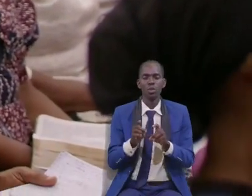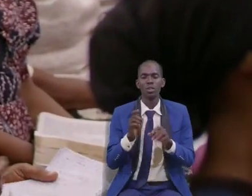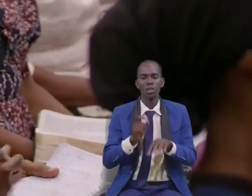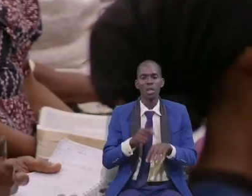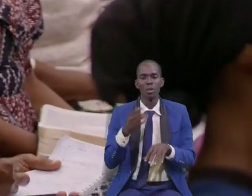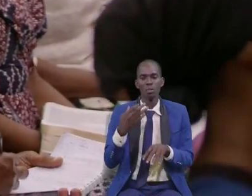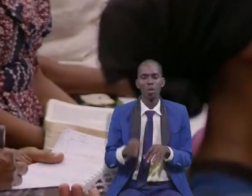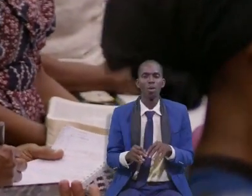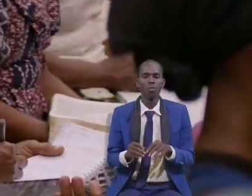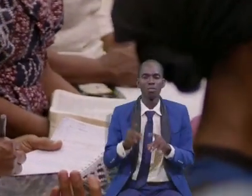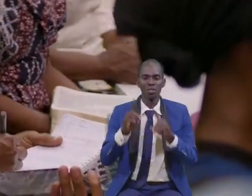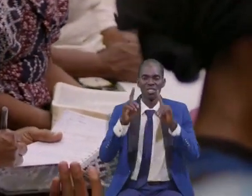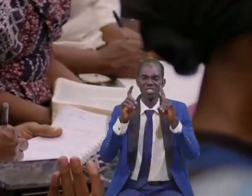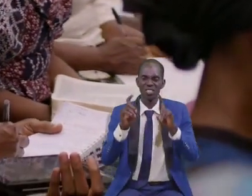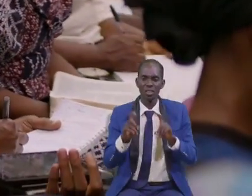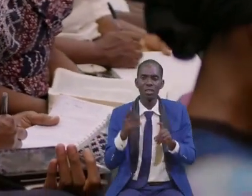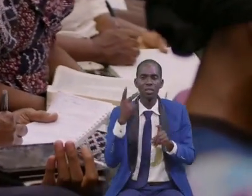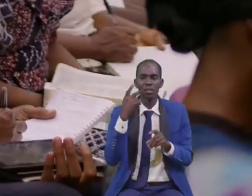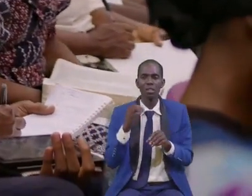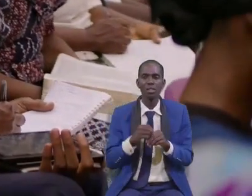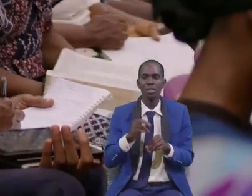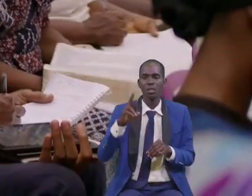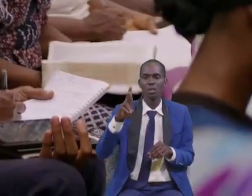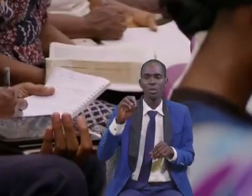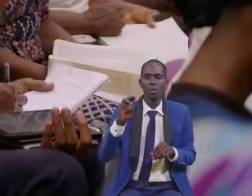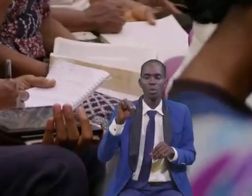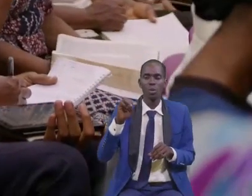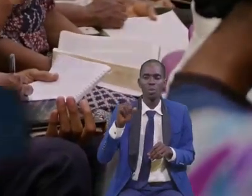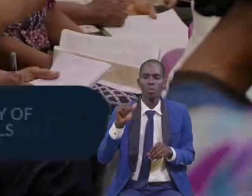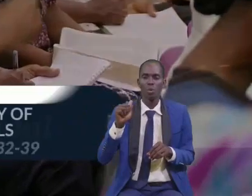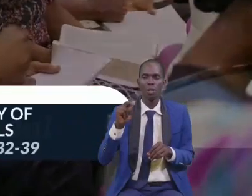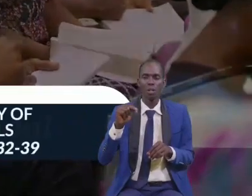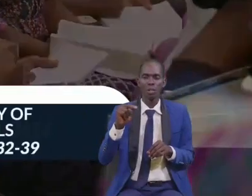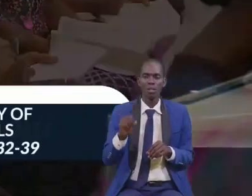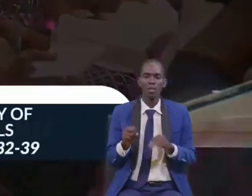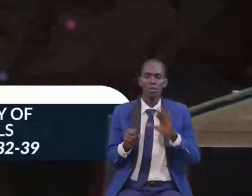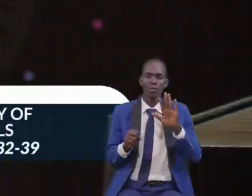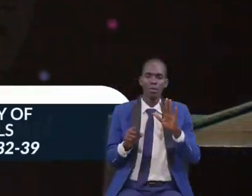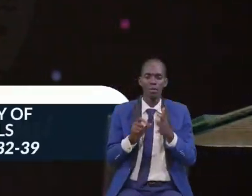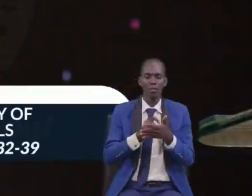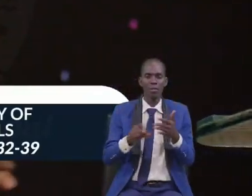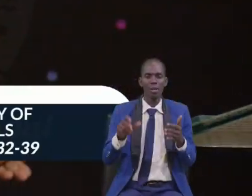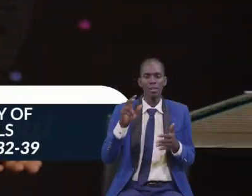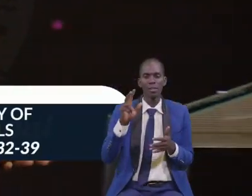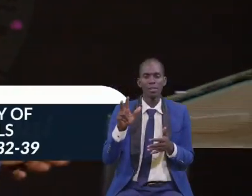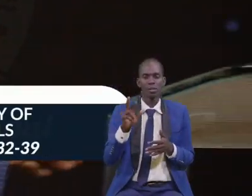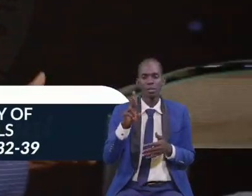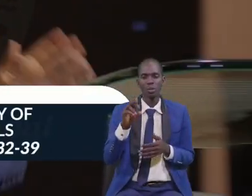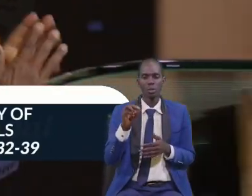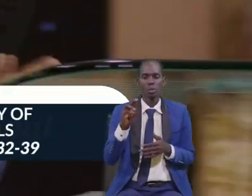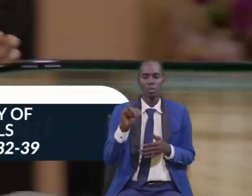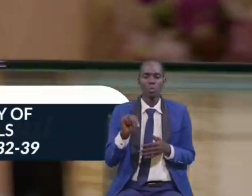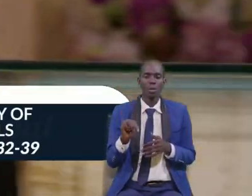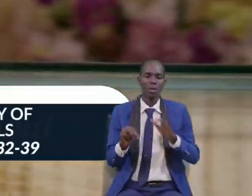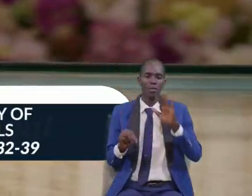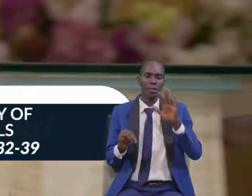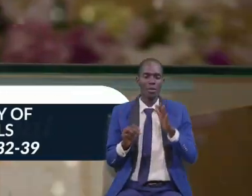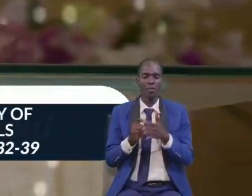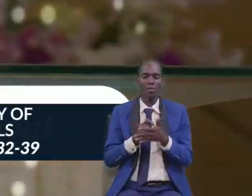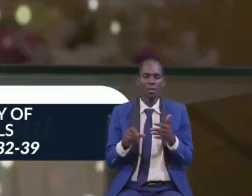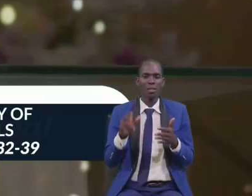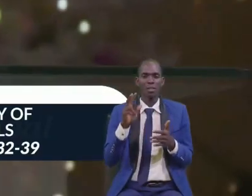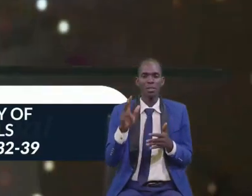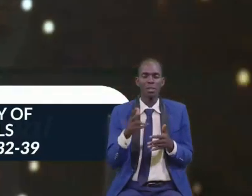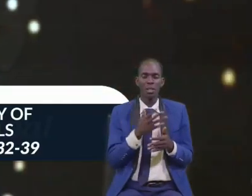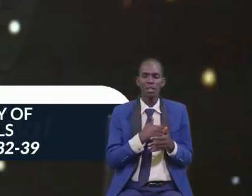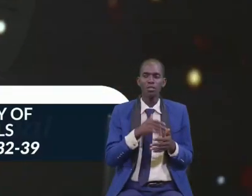Romans chapter 5, looking at verse 3, Romans chapter 5, reading from verse 3, and not only